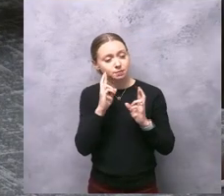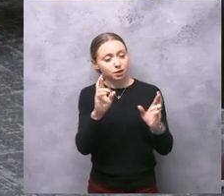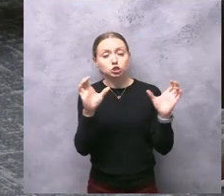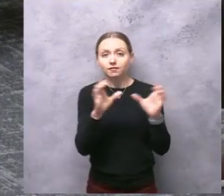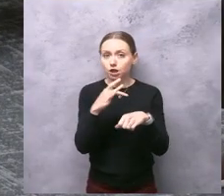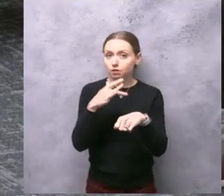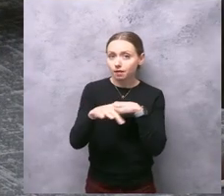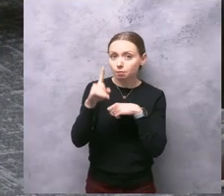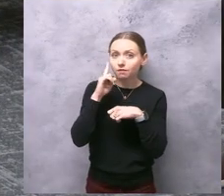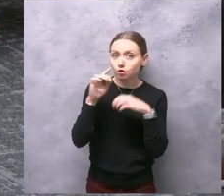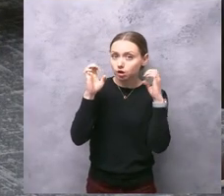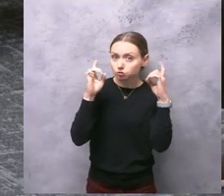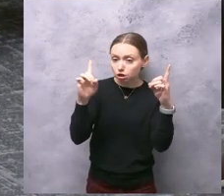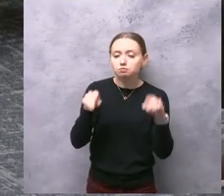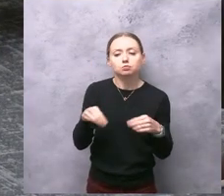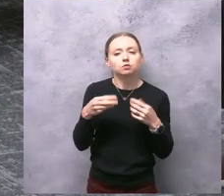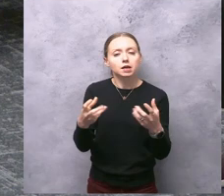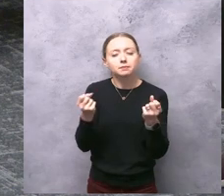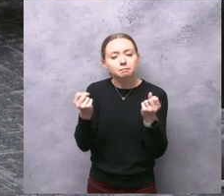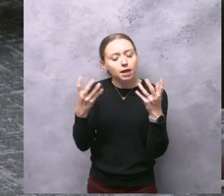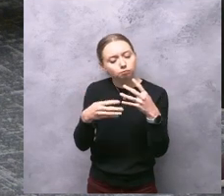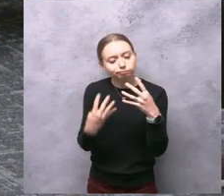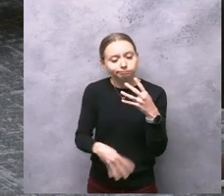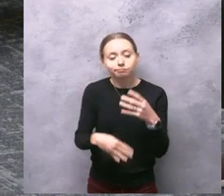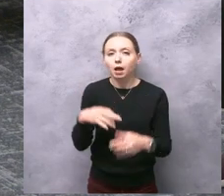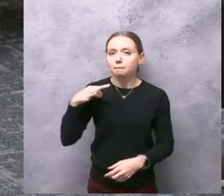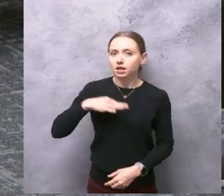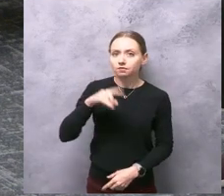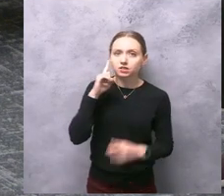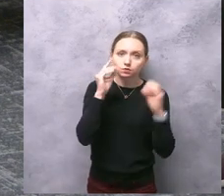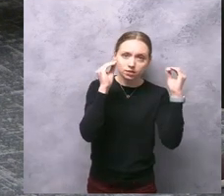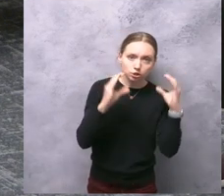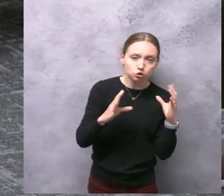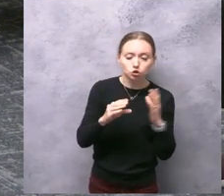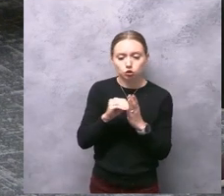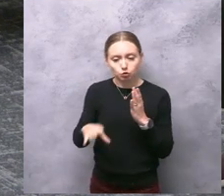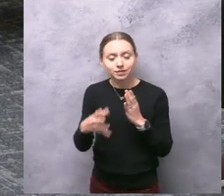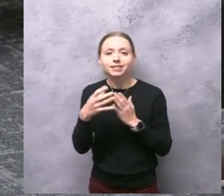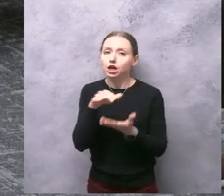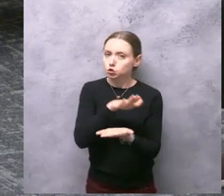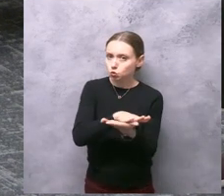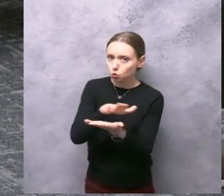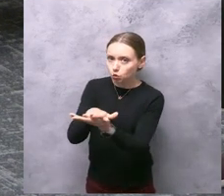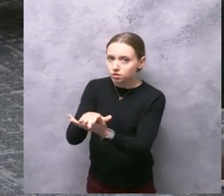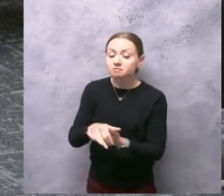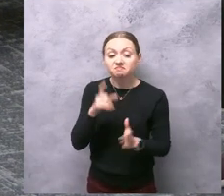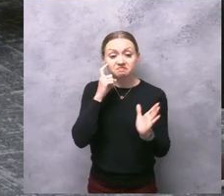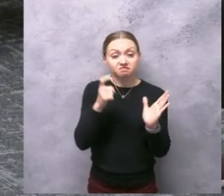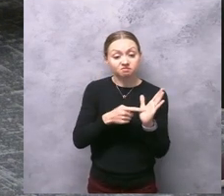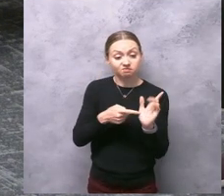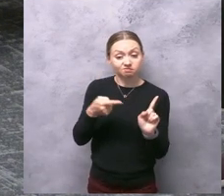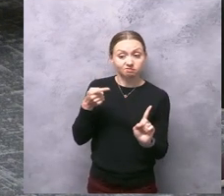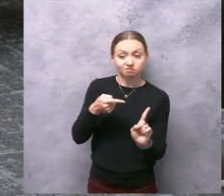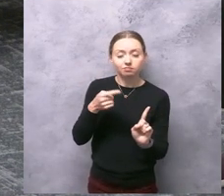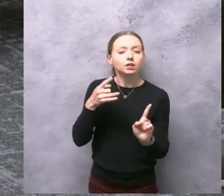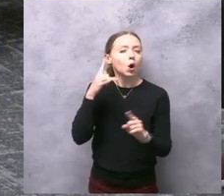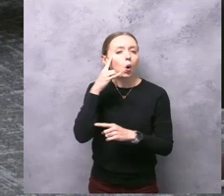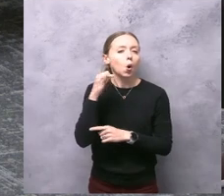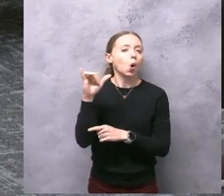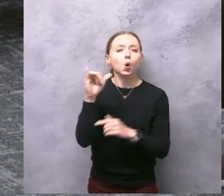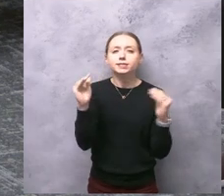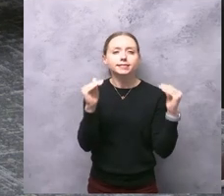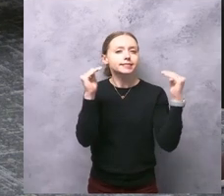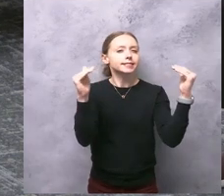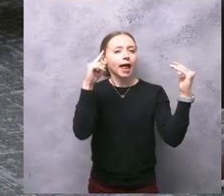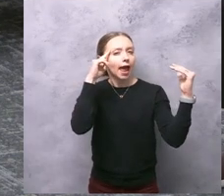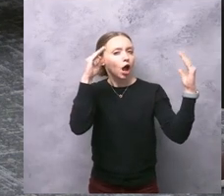and provides numerous benefits for teachers, students, and schools. Recognized as the gold standard in teacher certification,